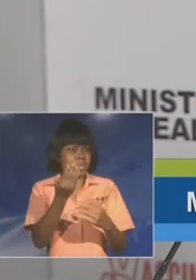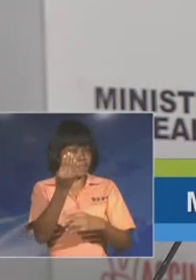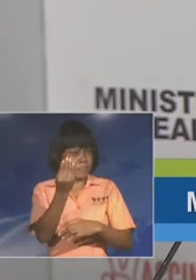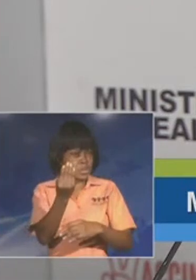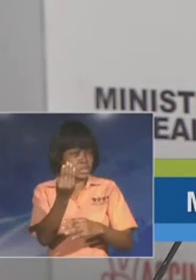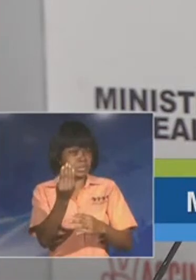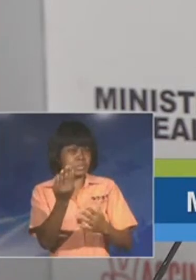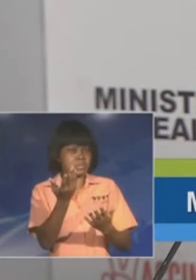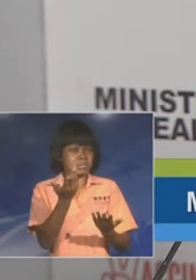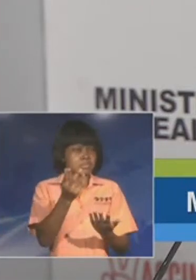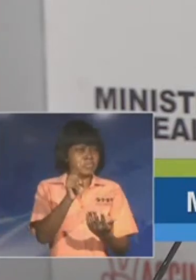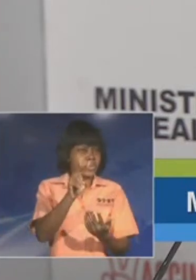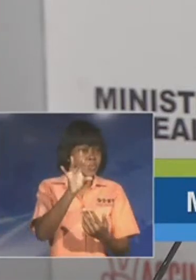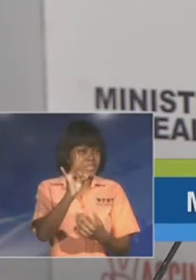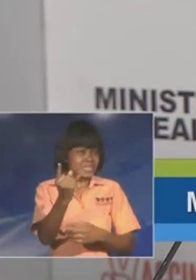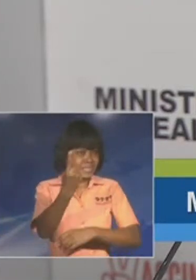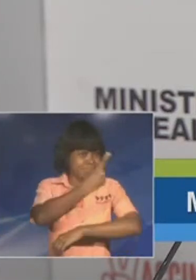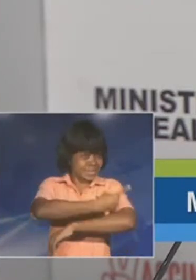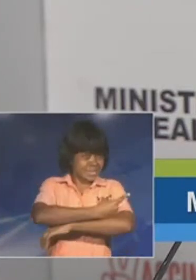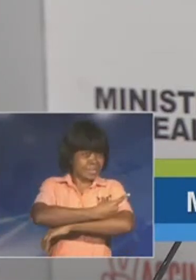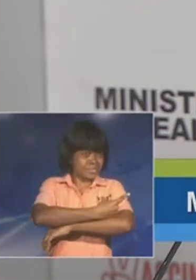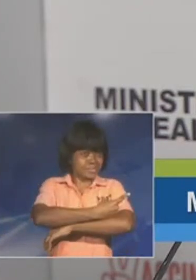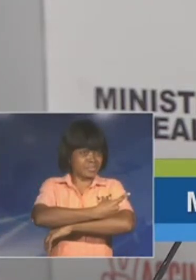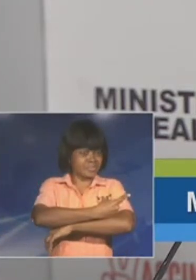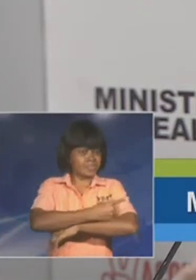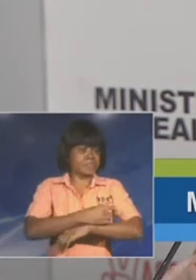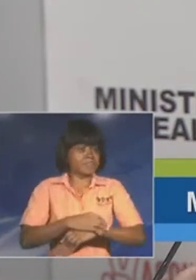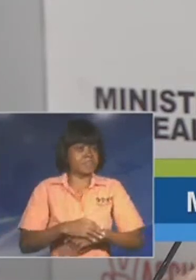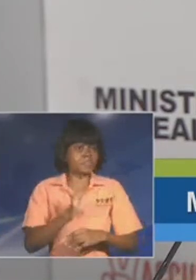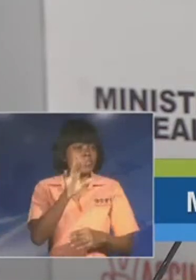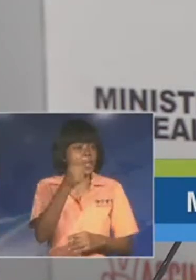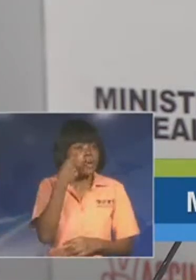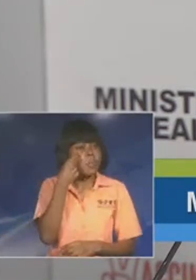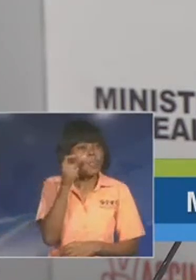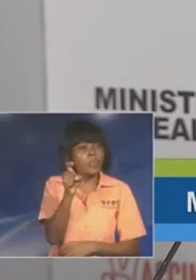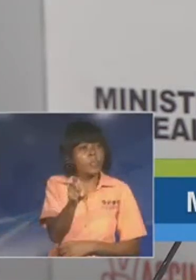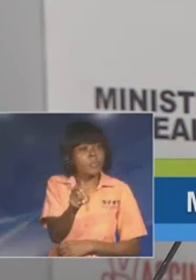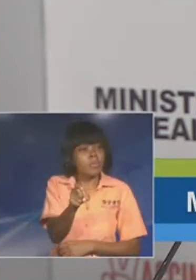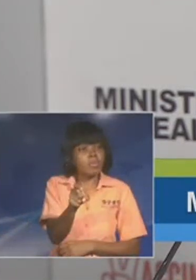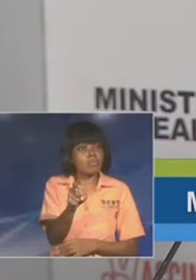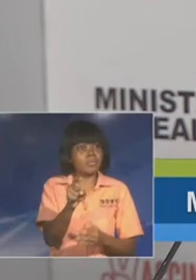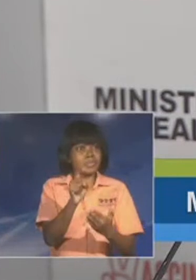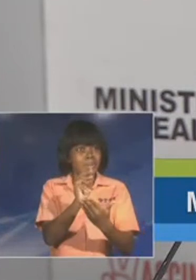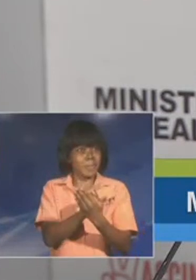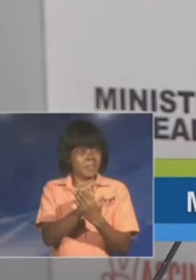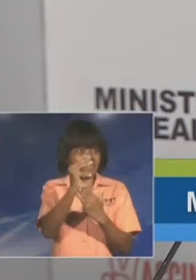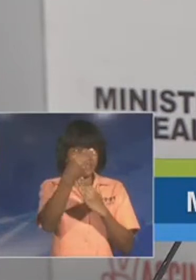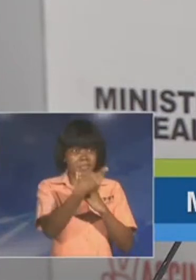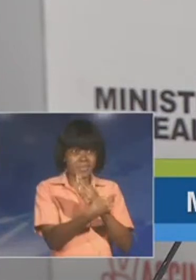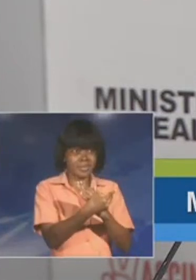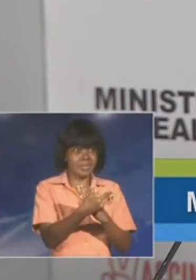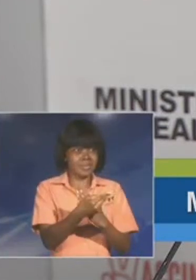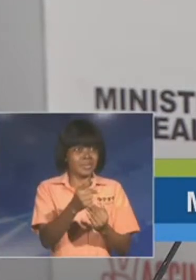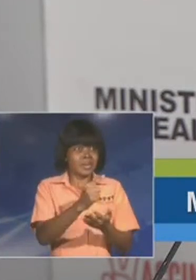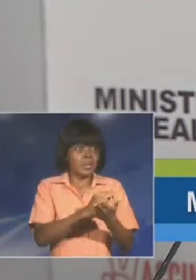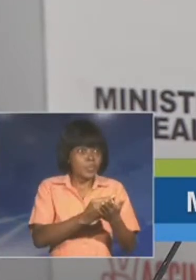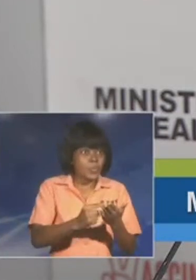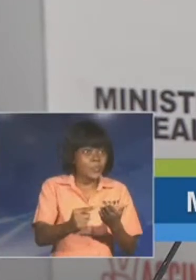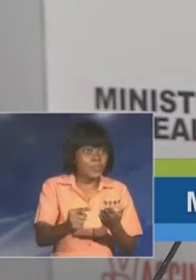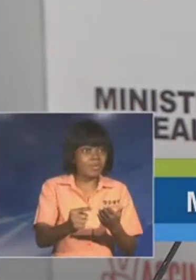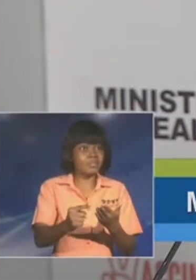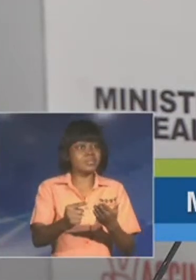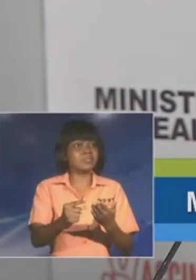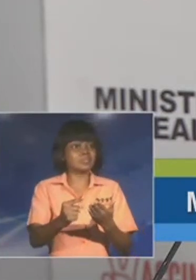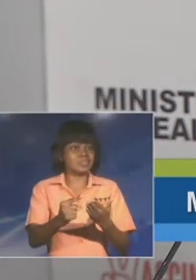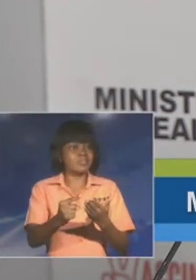is a trend that we have noted from the first week in March, and that really implies and shows that the